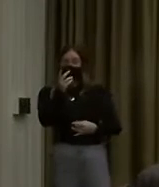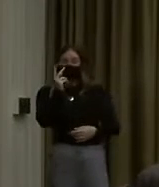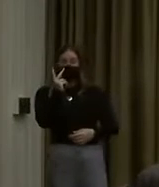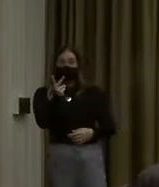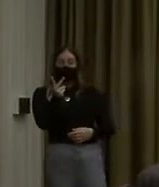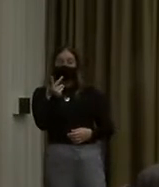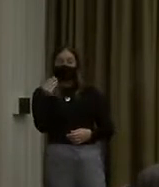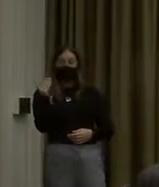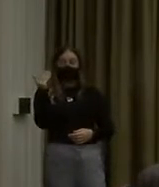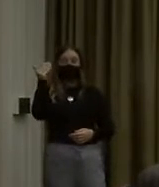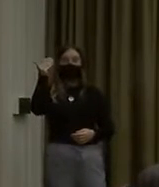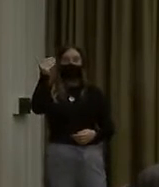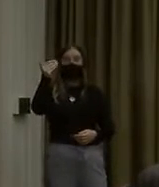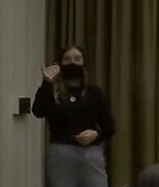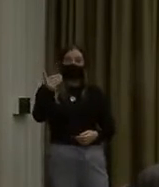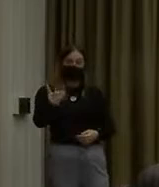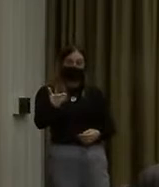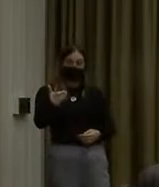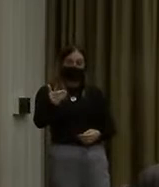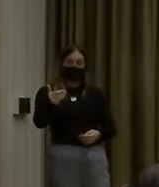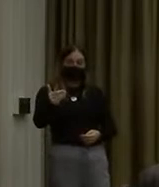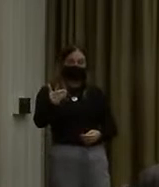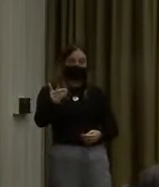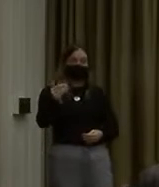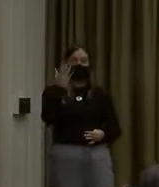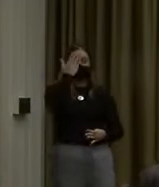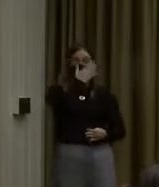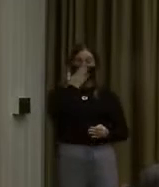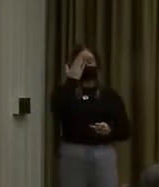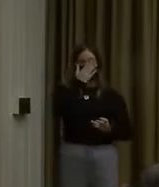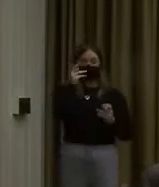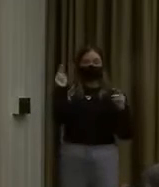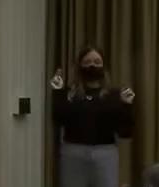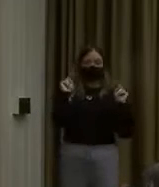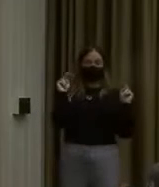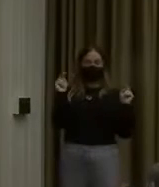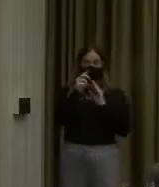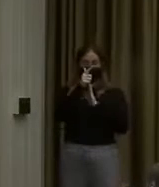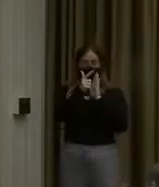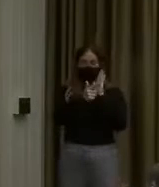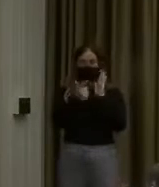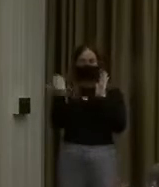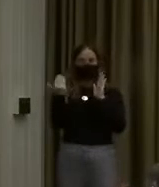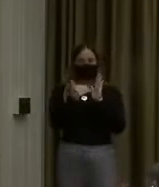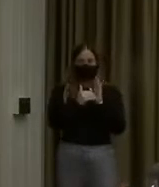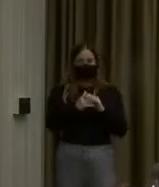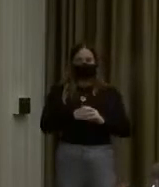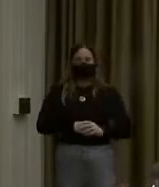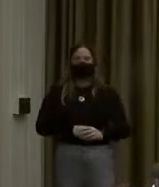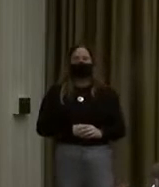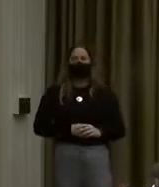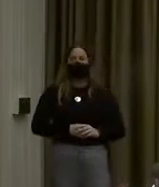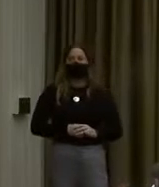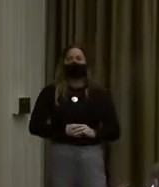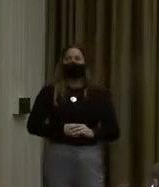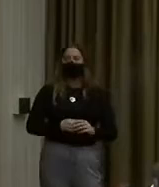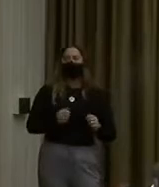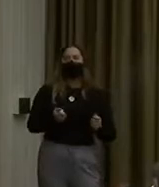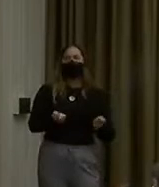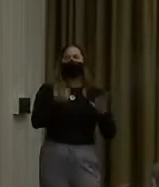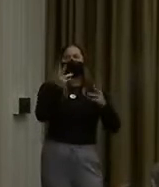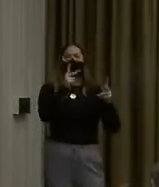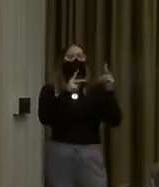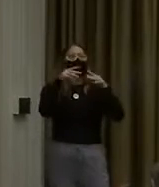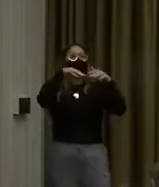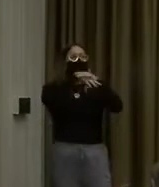after that the proliferation of facially neutral laws again. So how many of you have been to